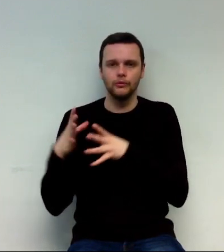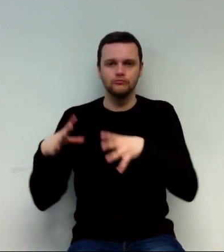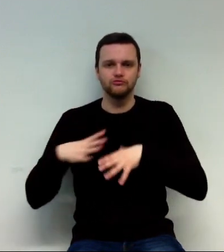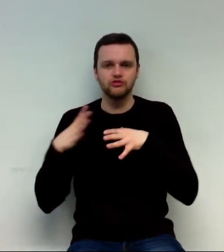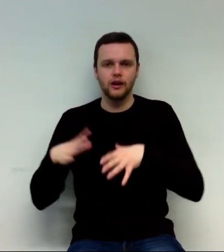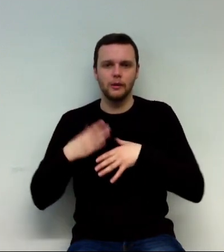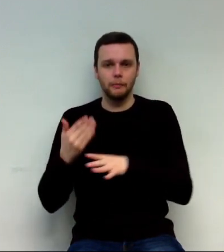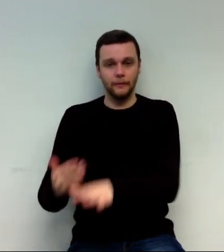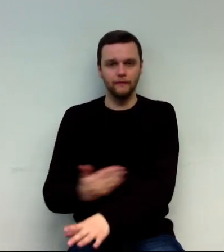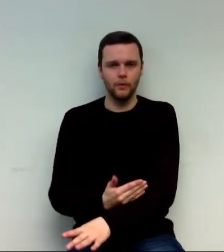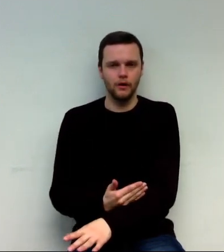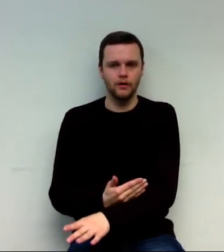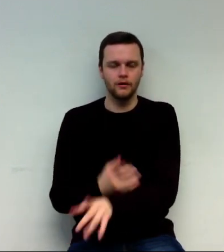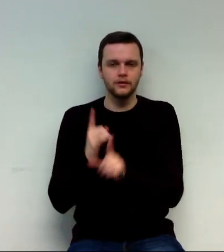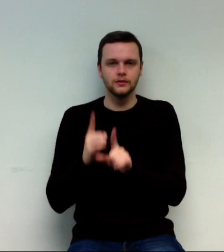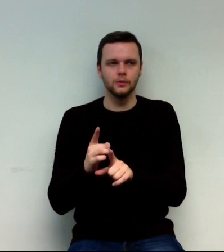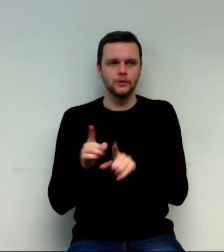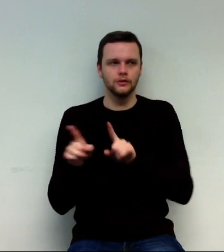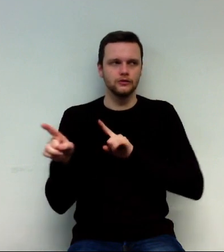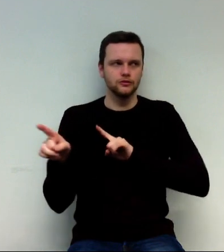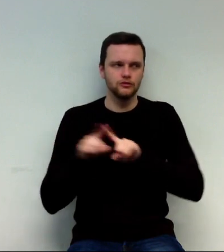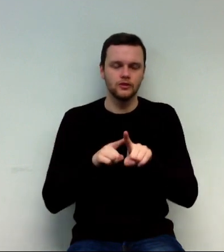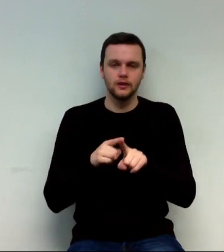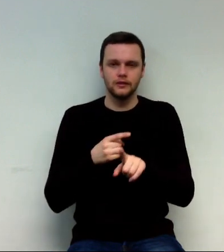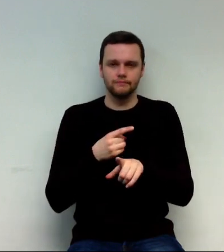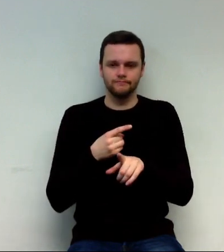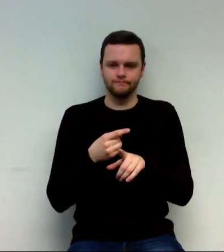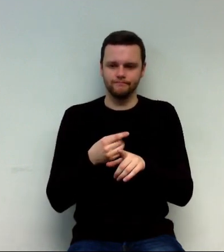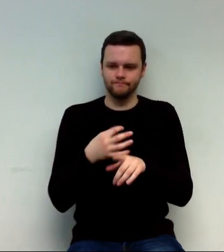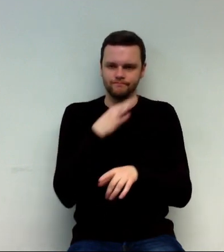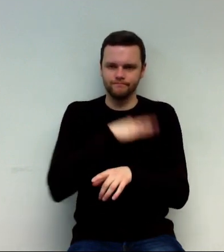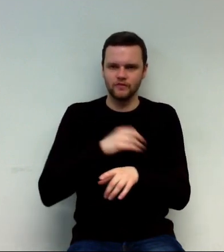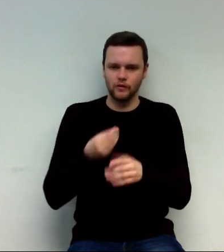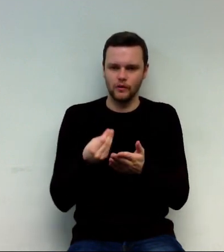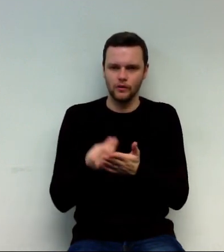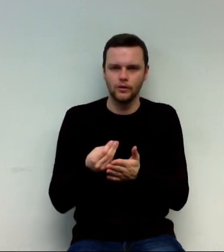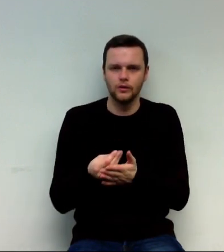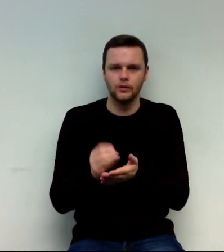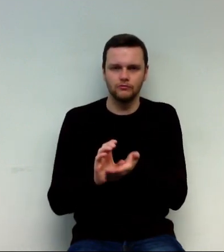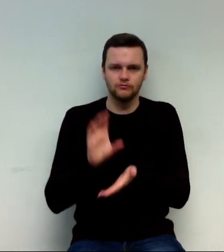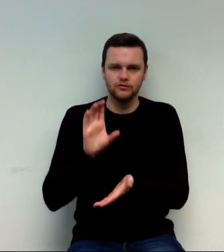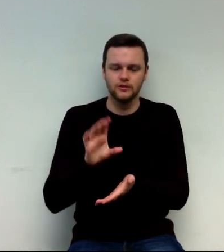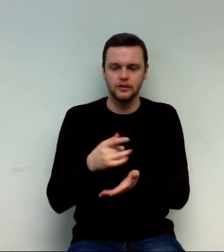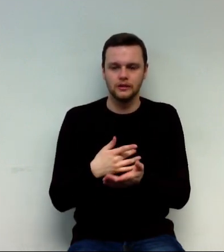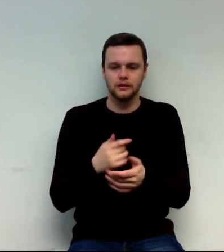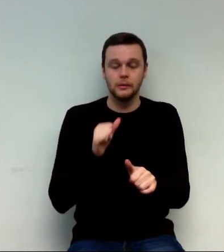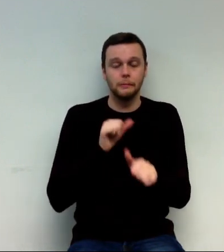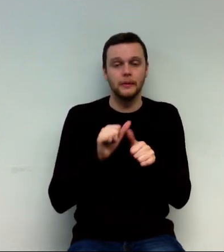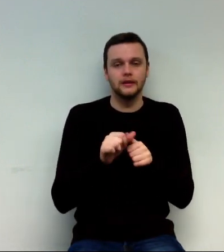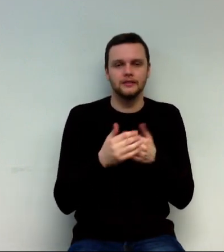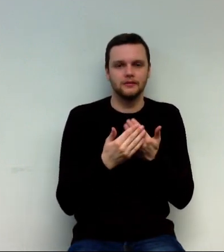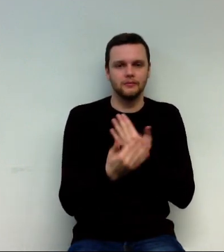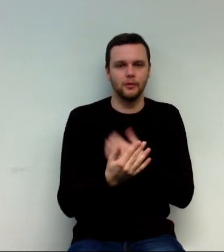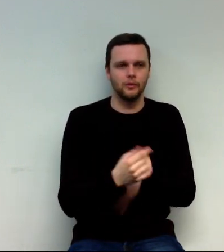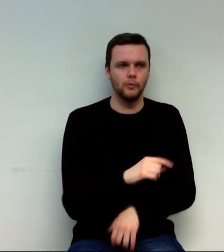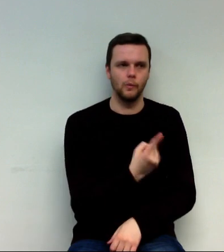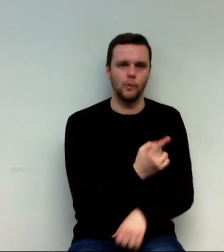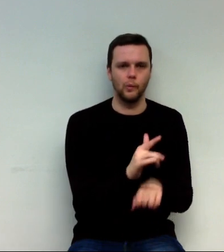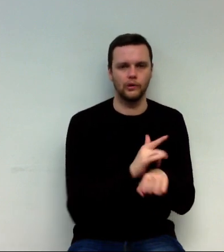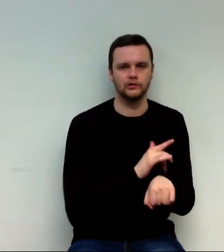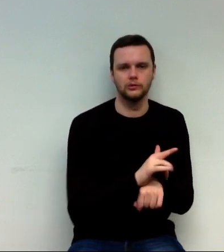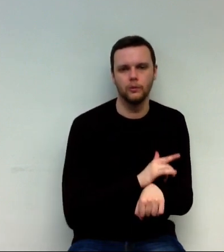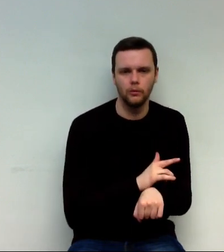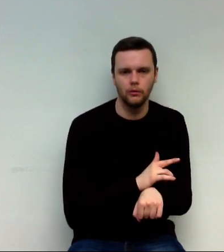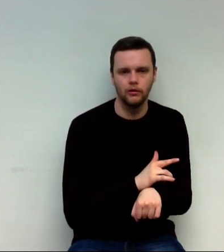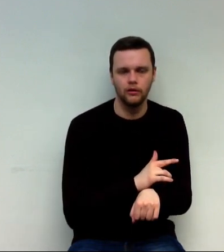preparation. And so to maximise your costs, it's good to have more than one show. It's good to have more than one show for many reasons. People like word of